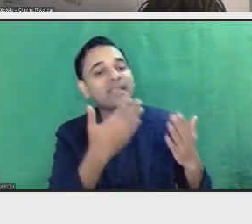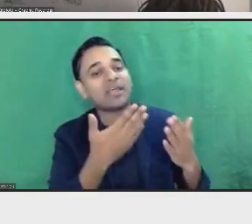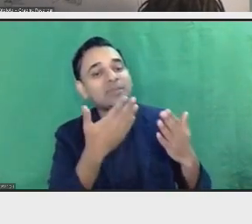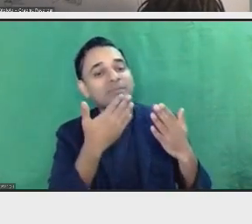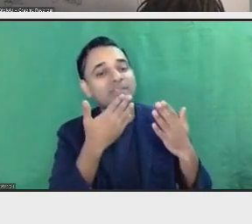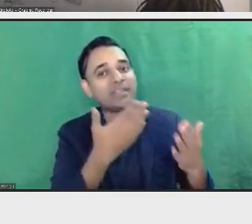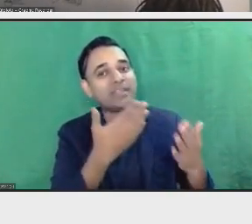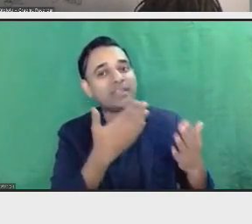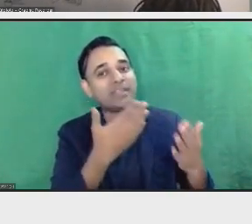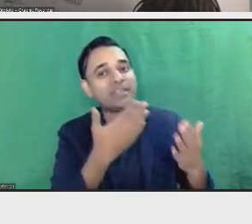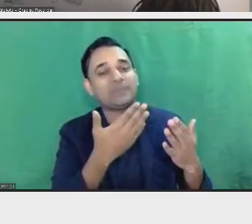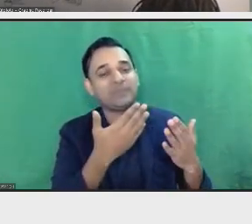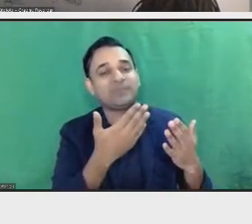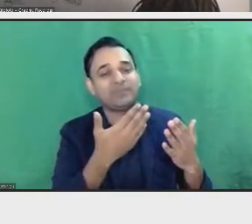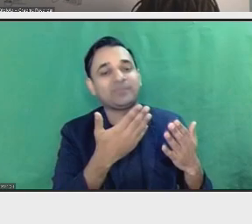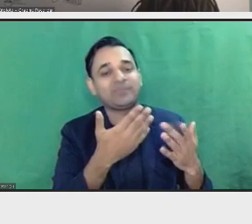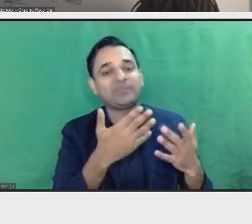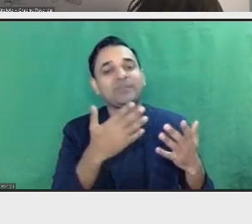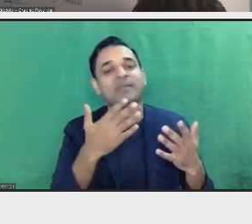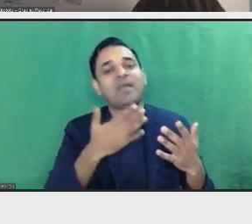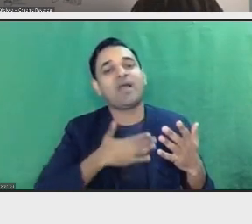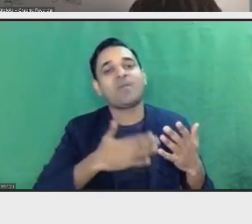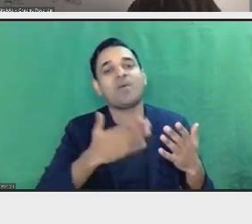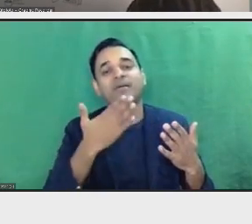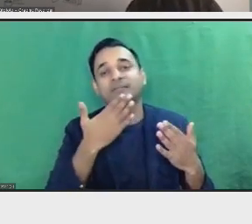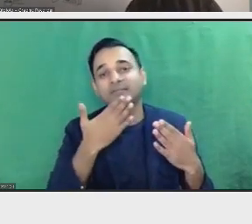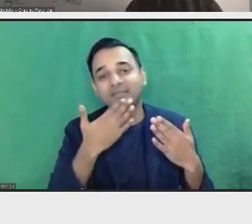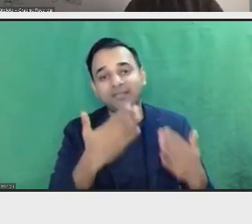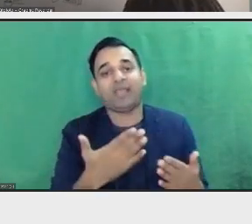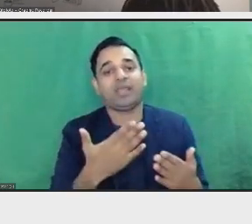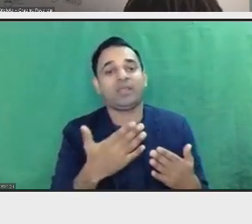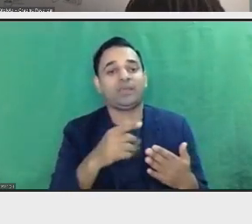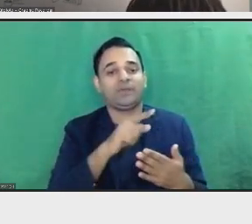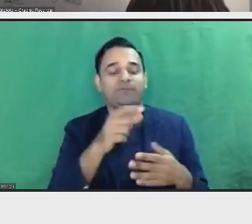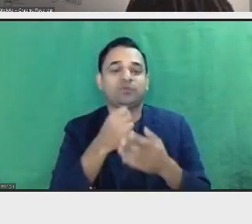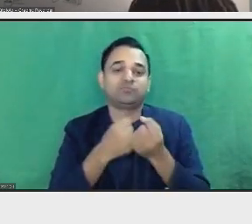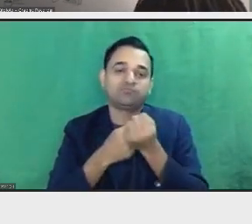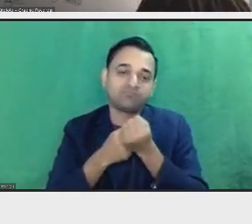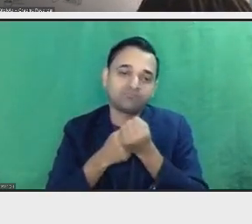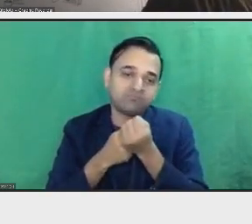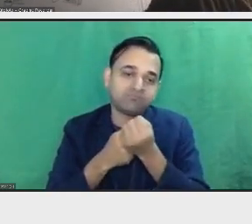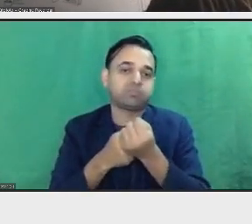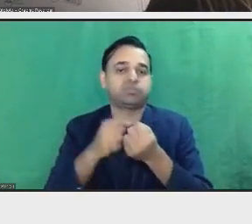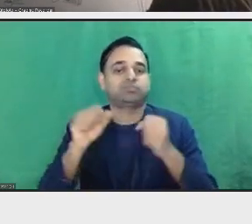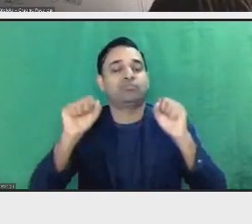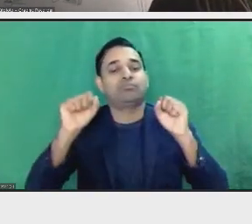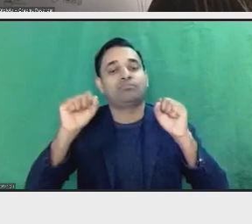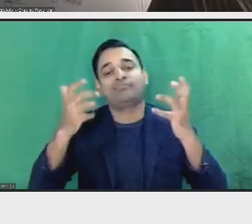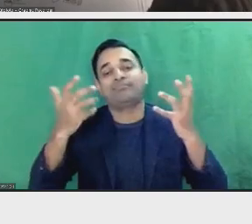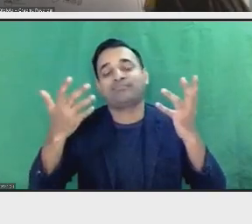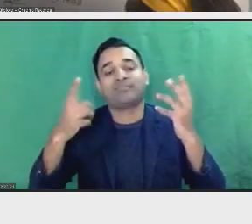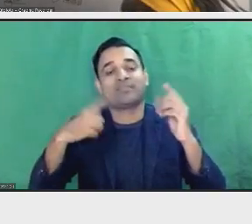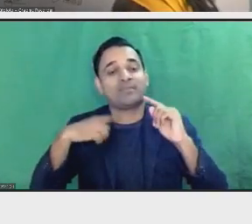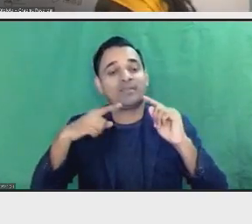for their support and making it possible for us to come together to raise the voice of all women and